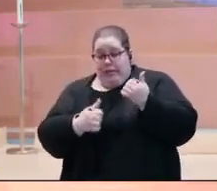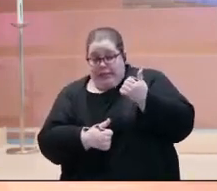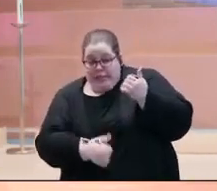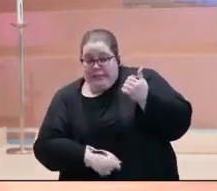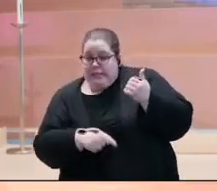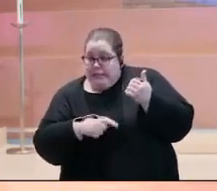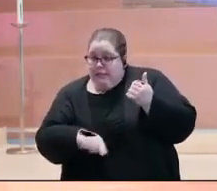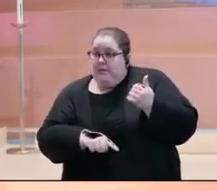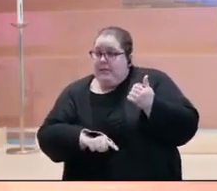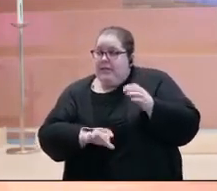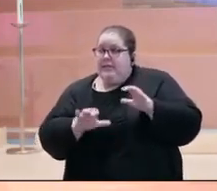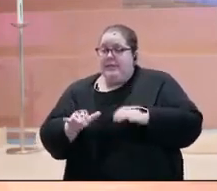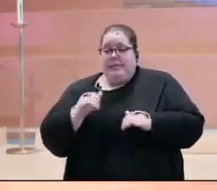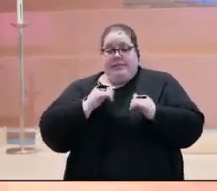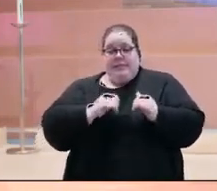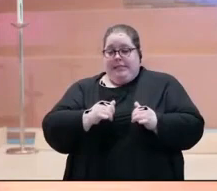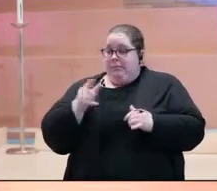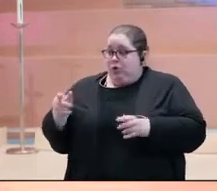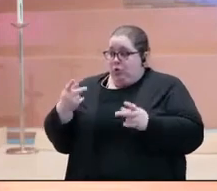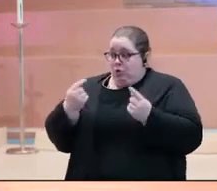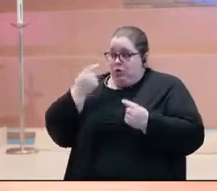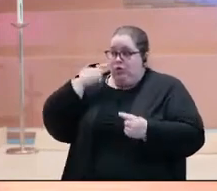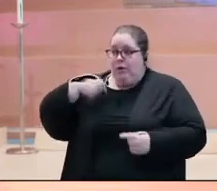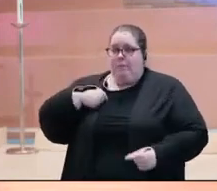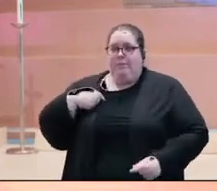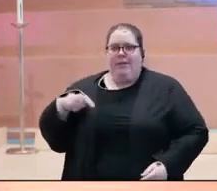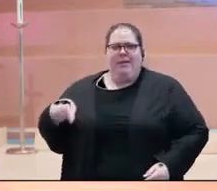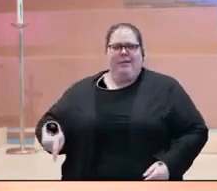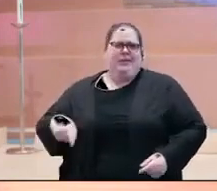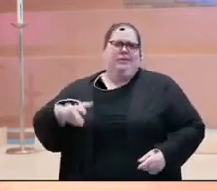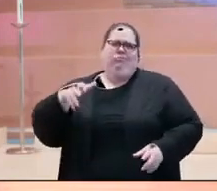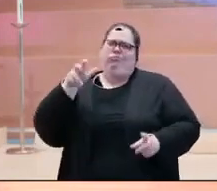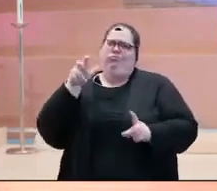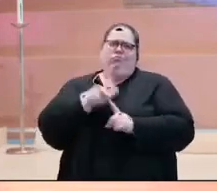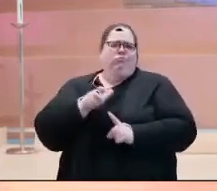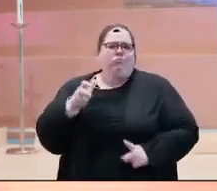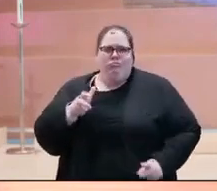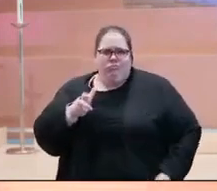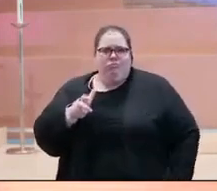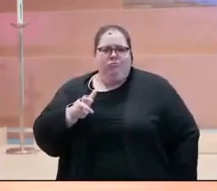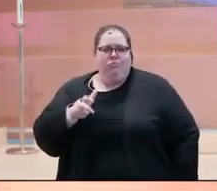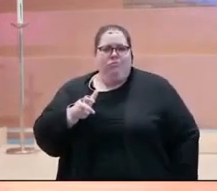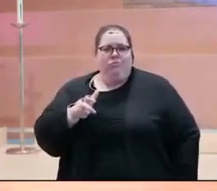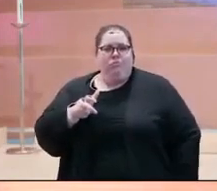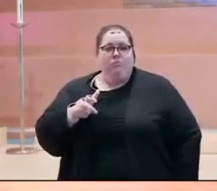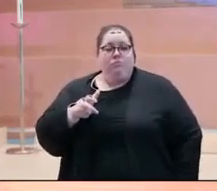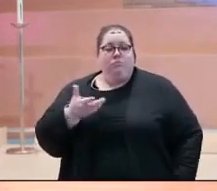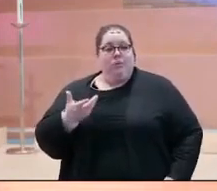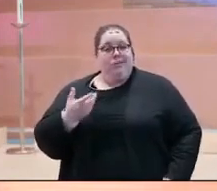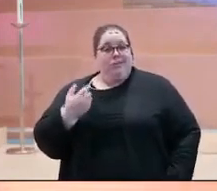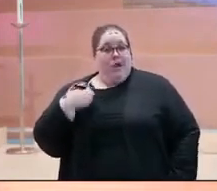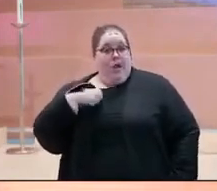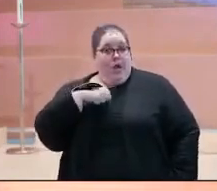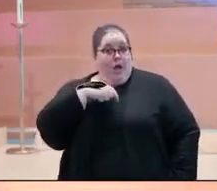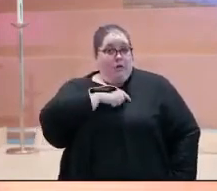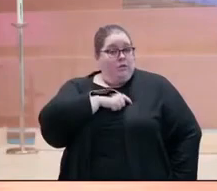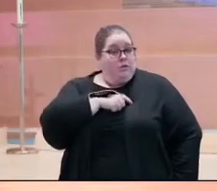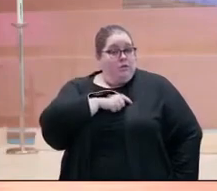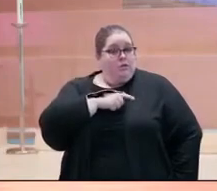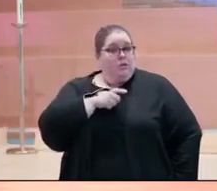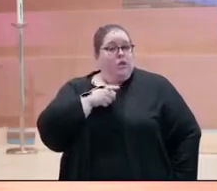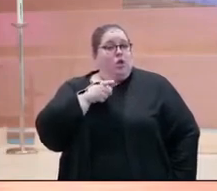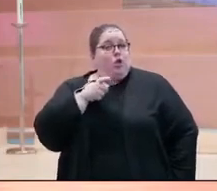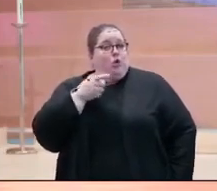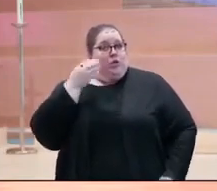you do for me, like Abraham rocked that thing, right? But what about us? Like, do you